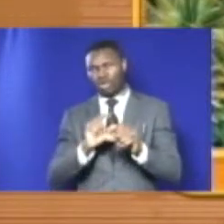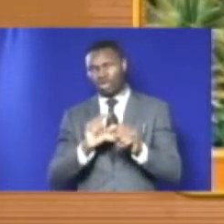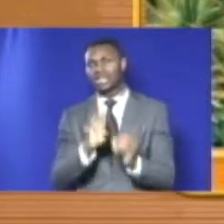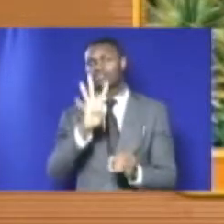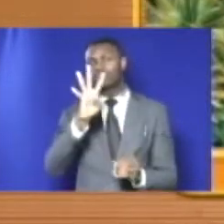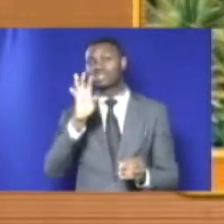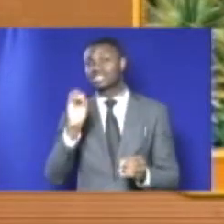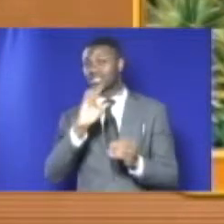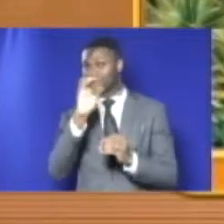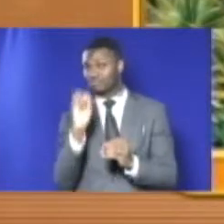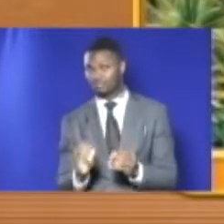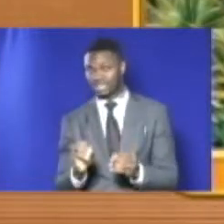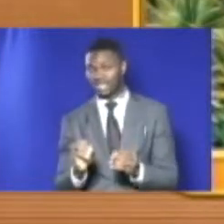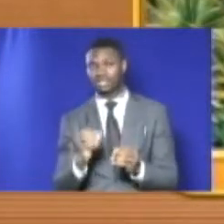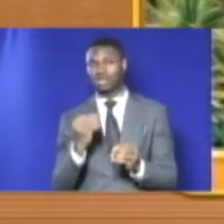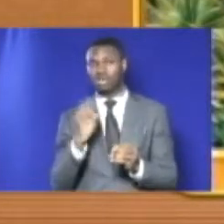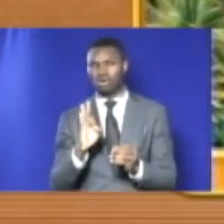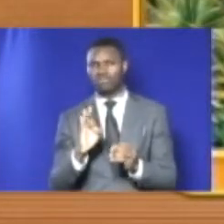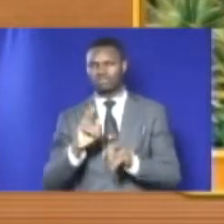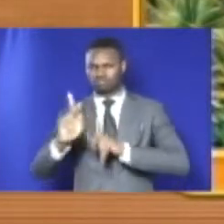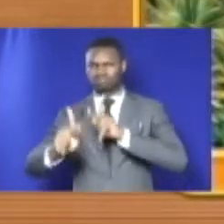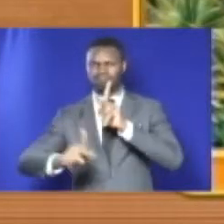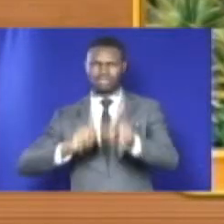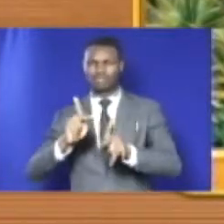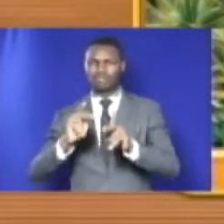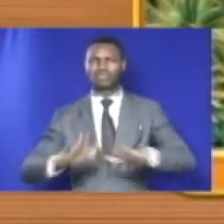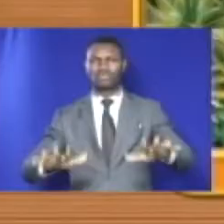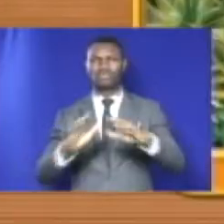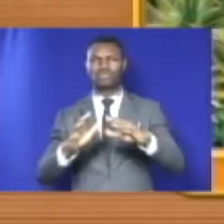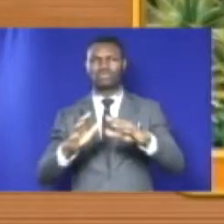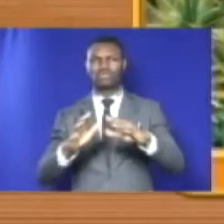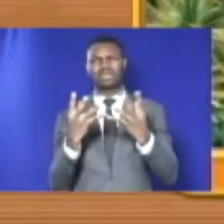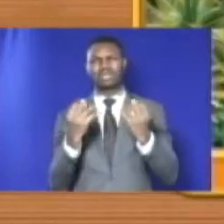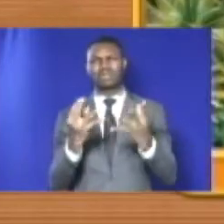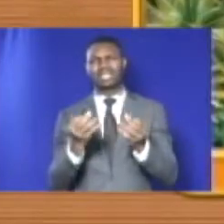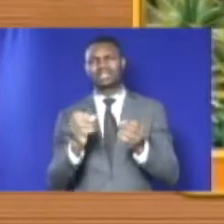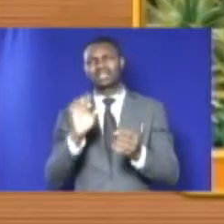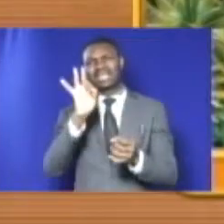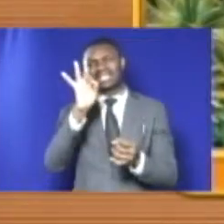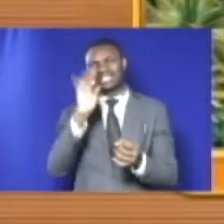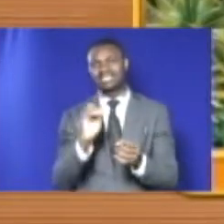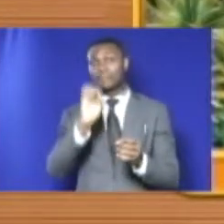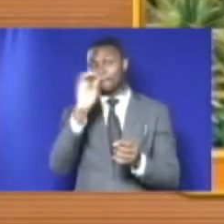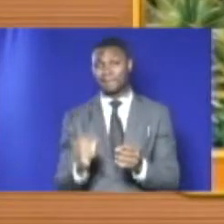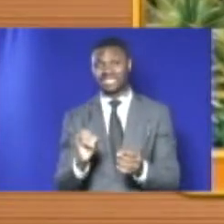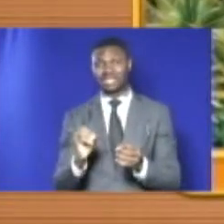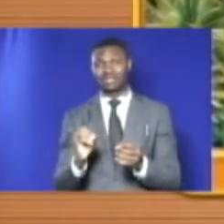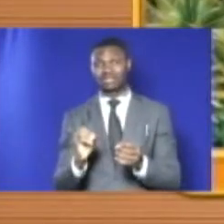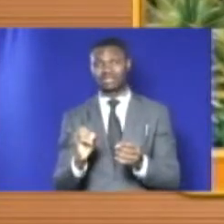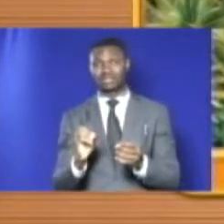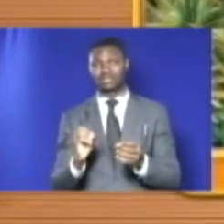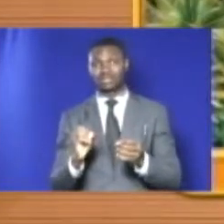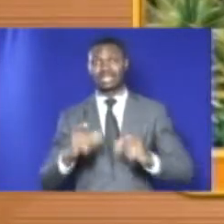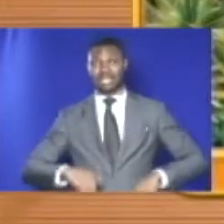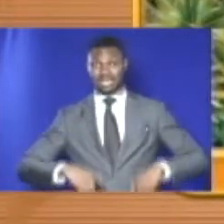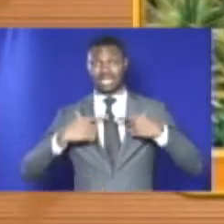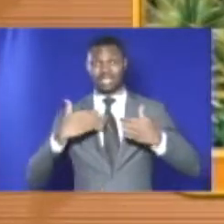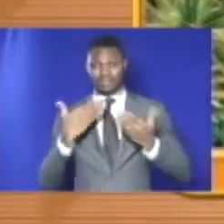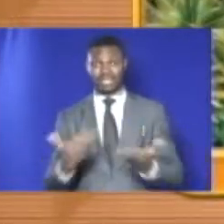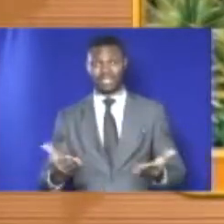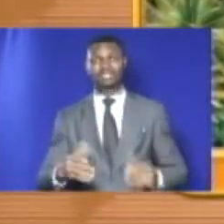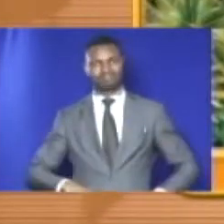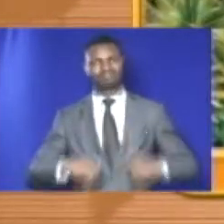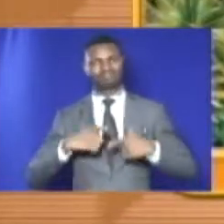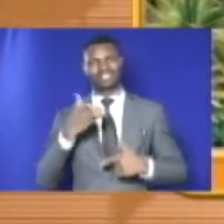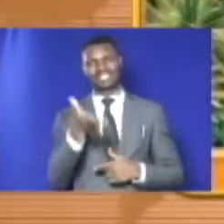area and are host to about 80% of our planet's biodiversity. 40% of the world's population lived in the tropical